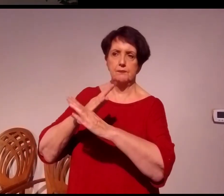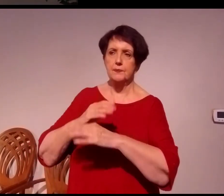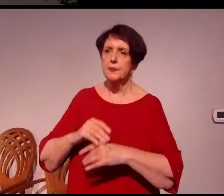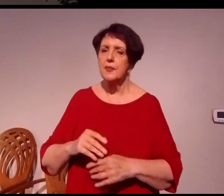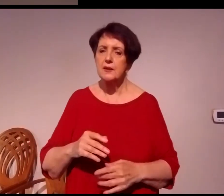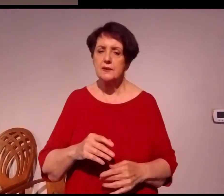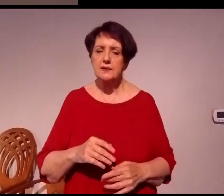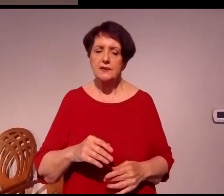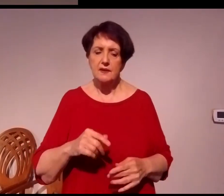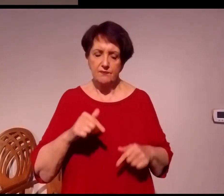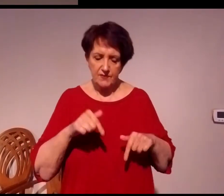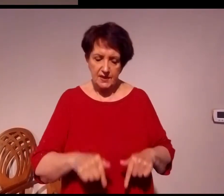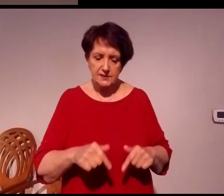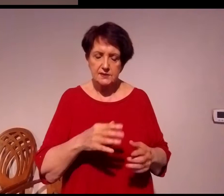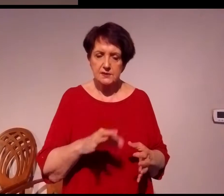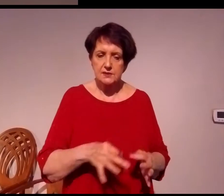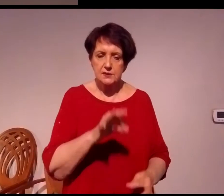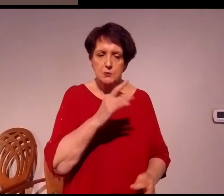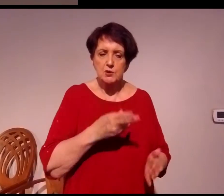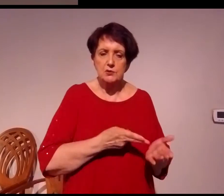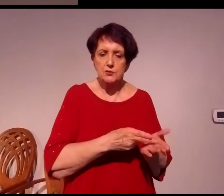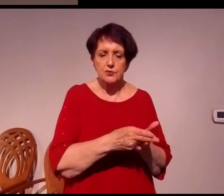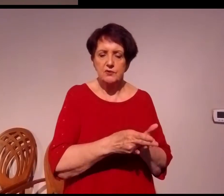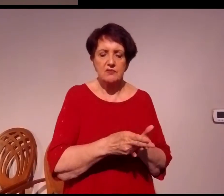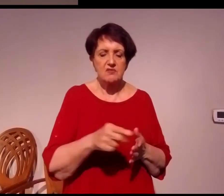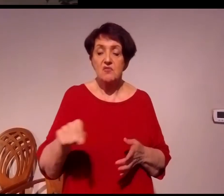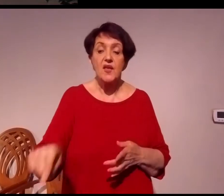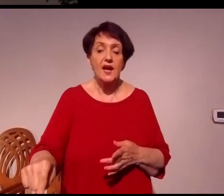truth. This is the spiritual truth.